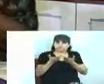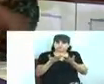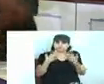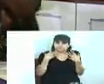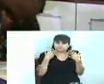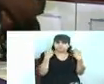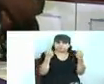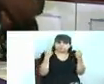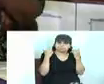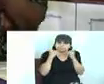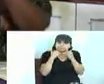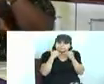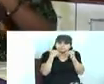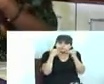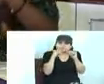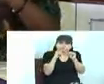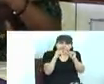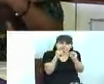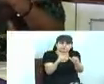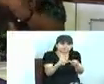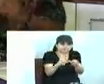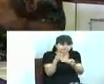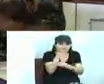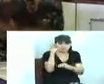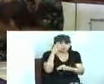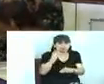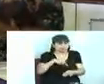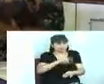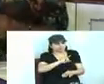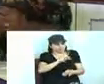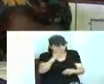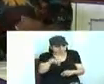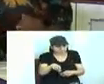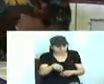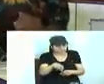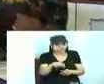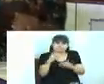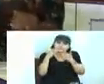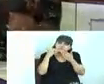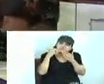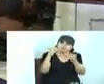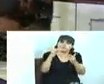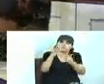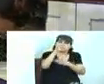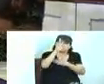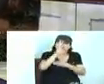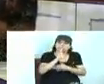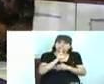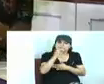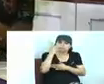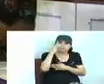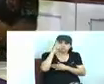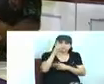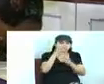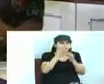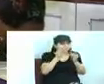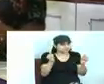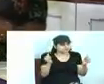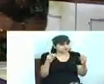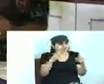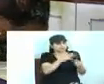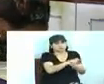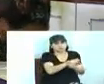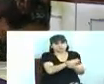go forwardness in spirit that we needed. We thank you, God, for your healing